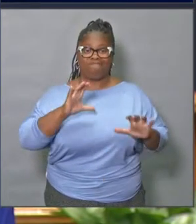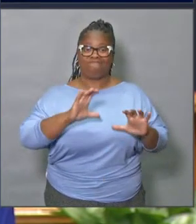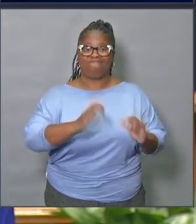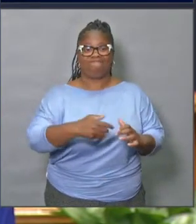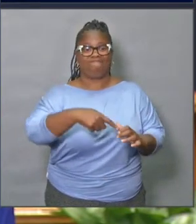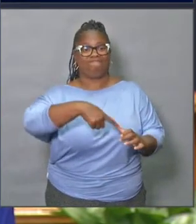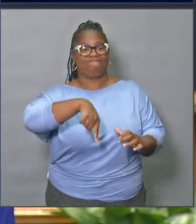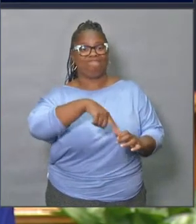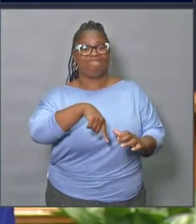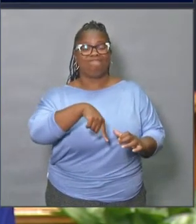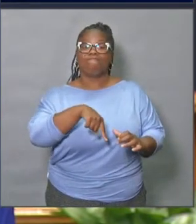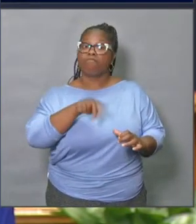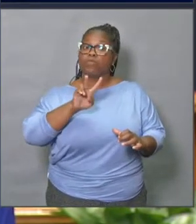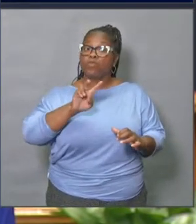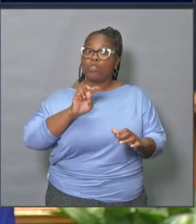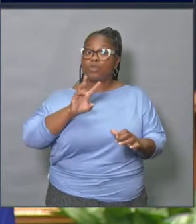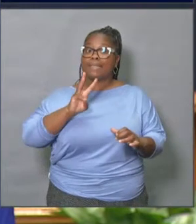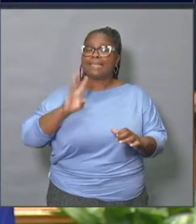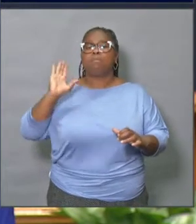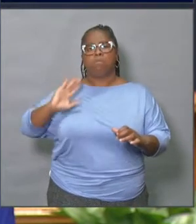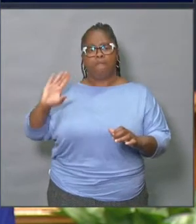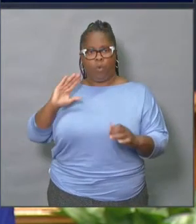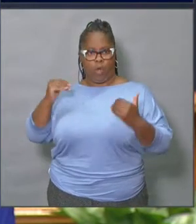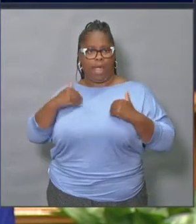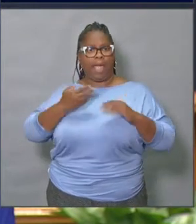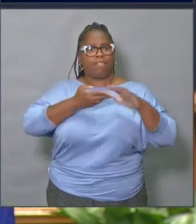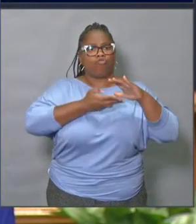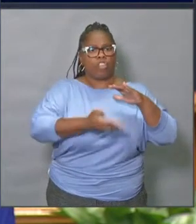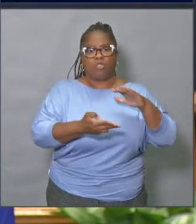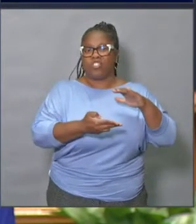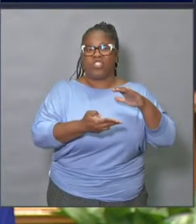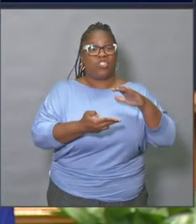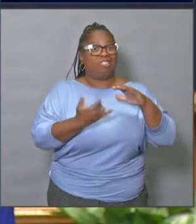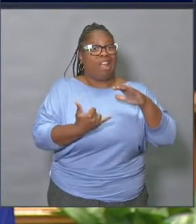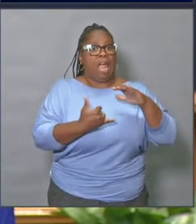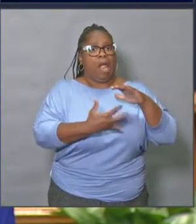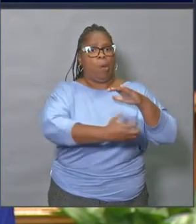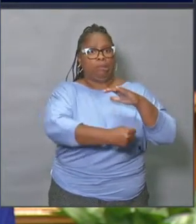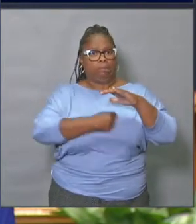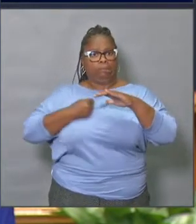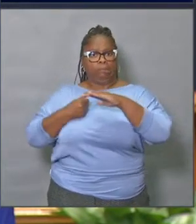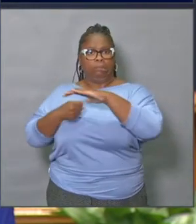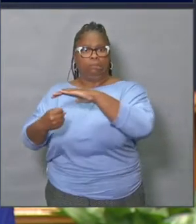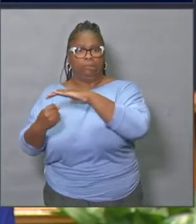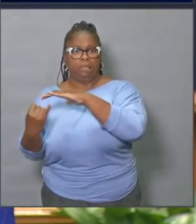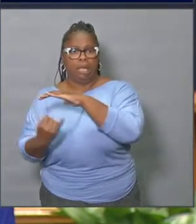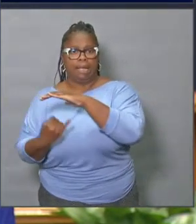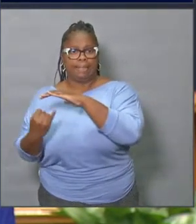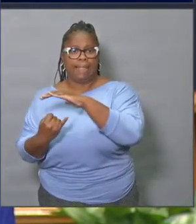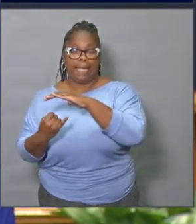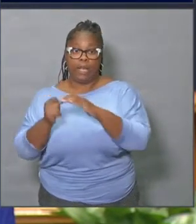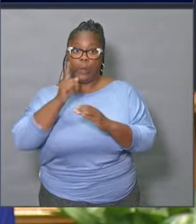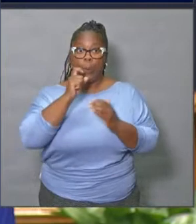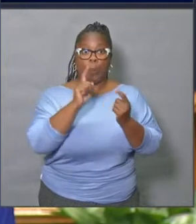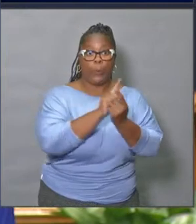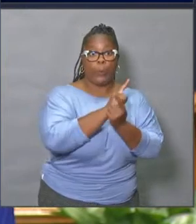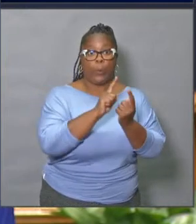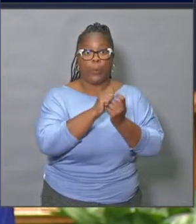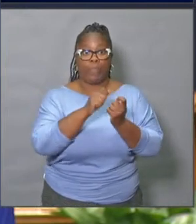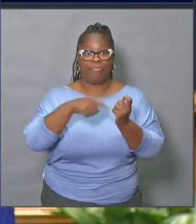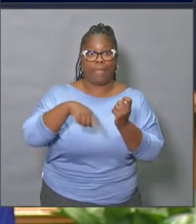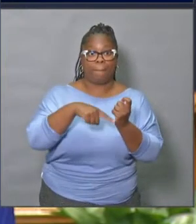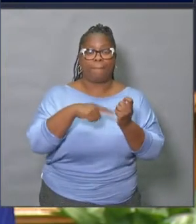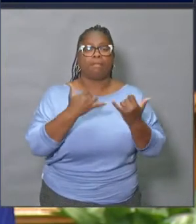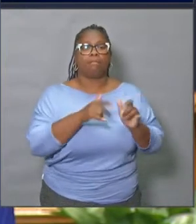people who were experiencing homelessness were sheltered, and they're now appropriately isolated, and close contacts are